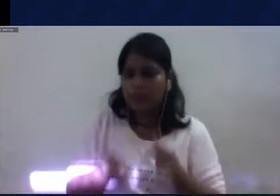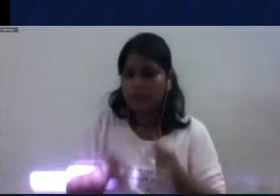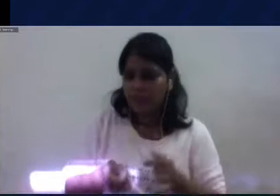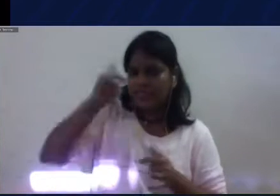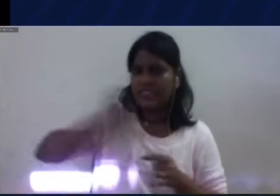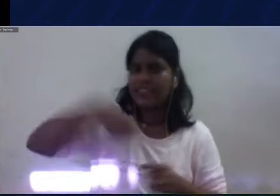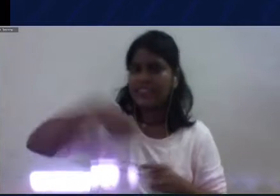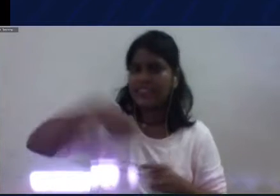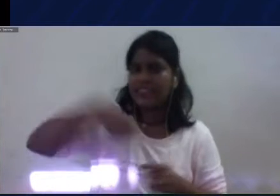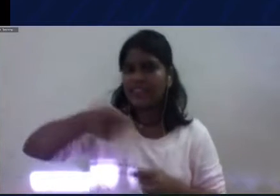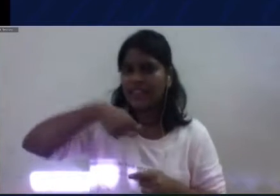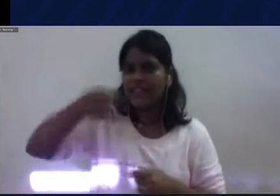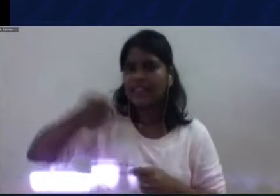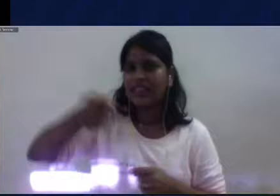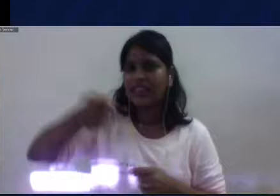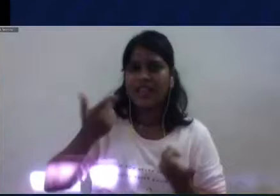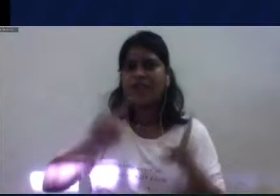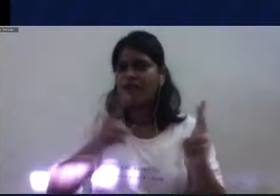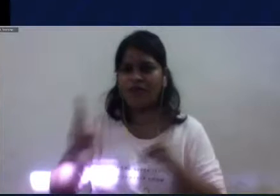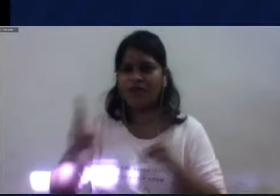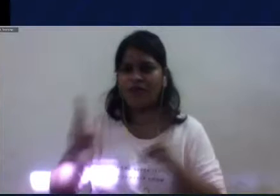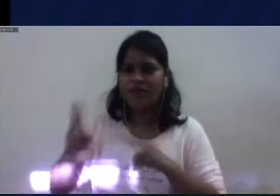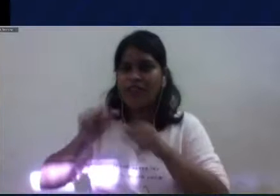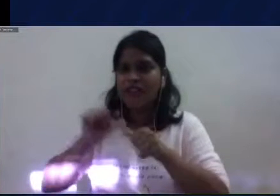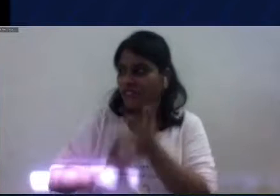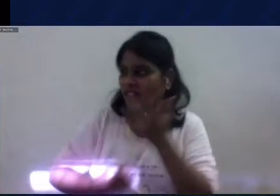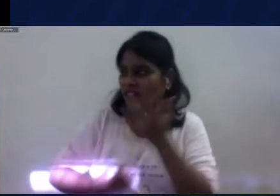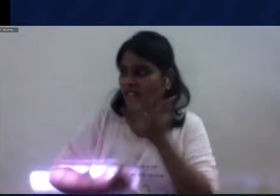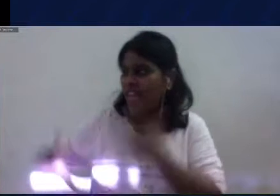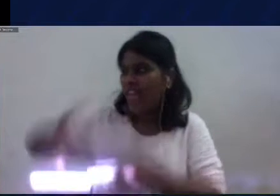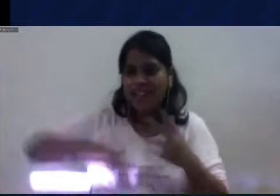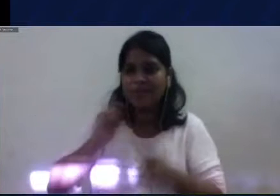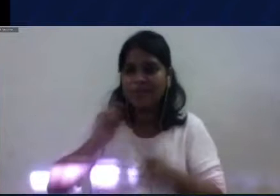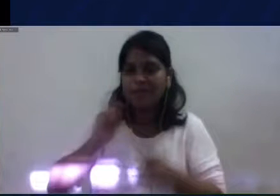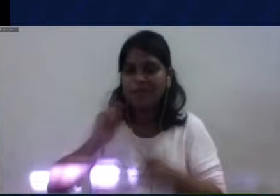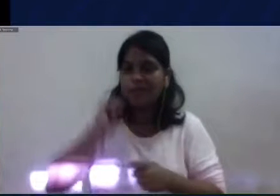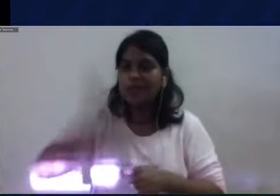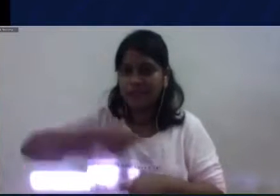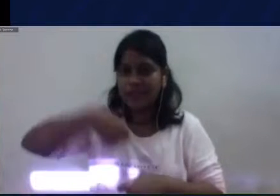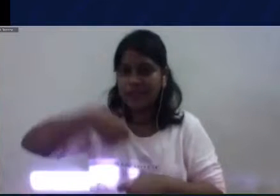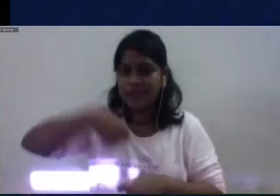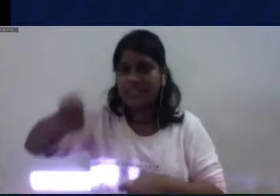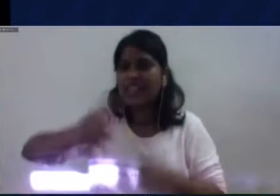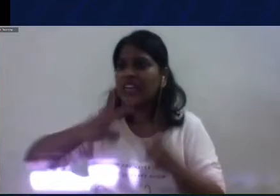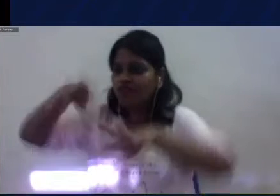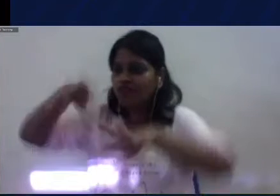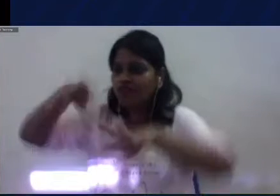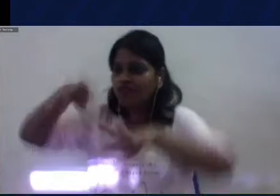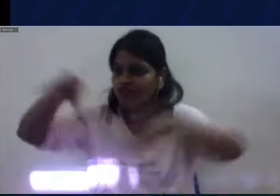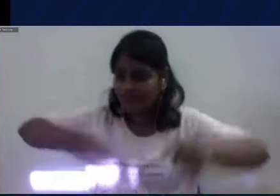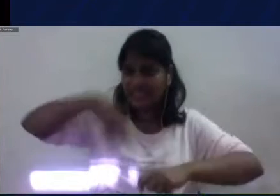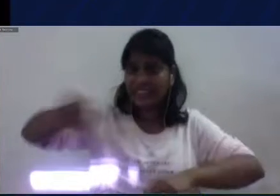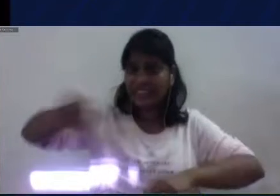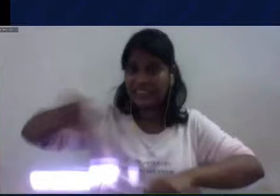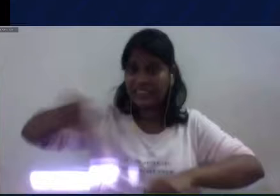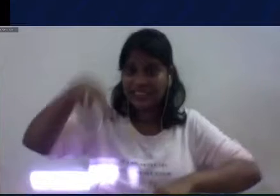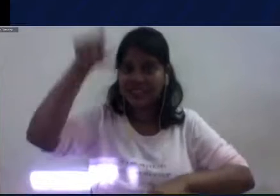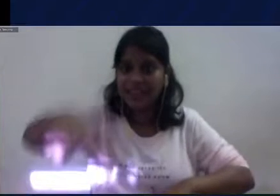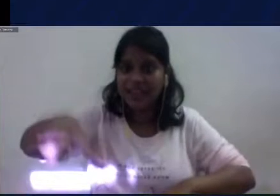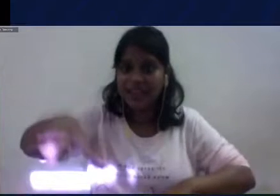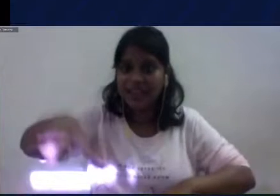at, melas or some fairs that we visited, where multiple items would be kept in front of us,